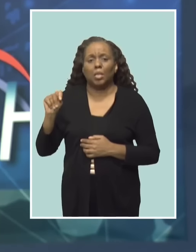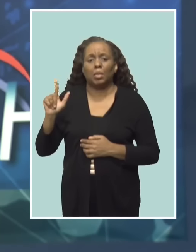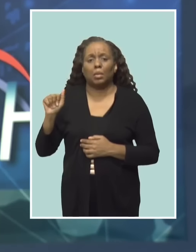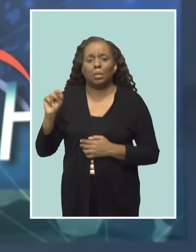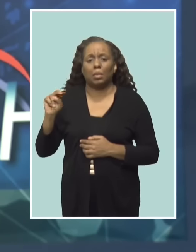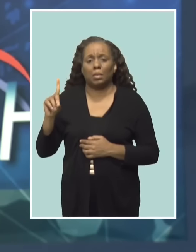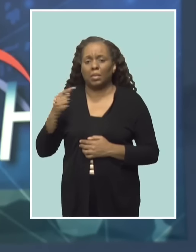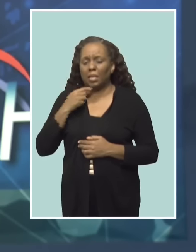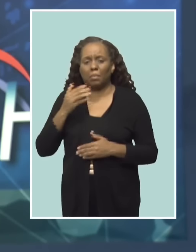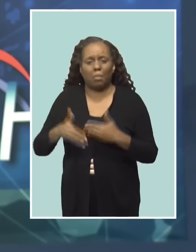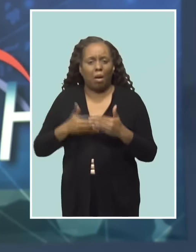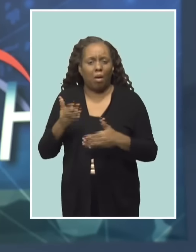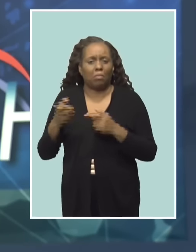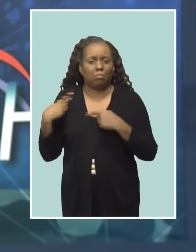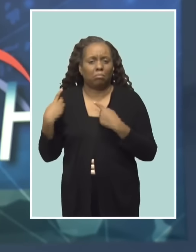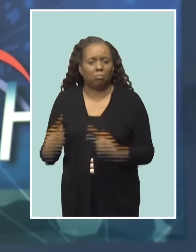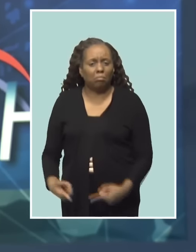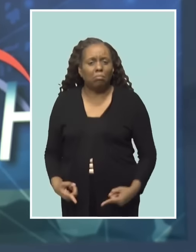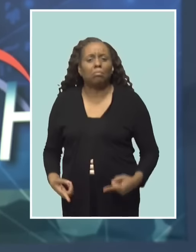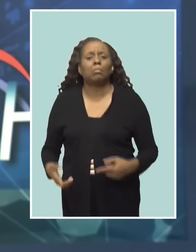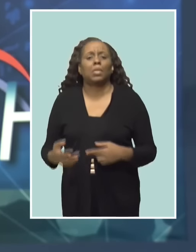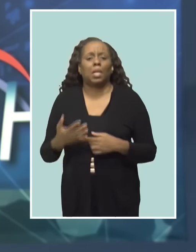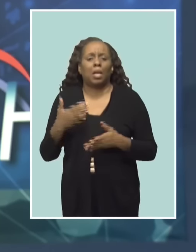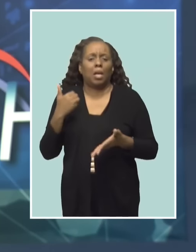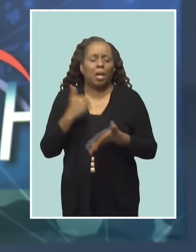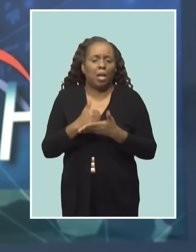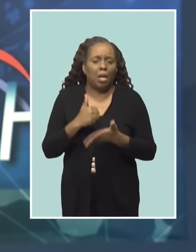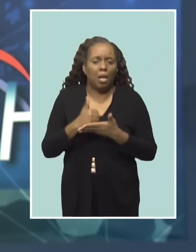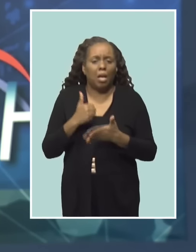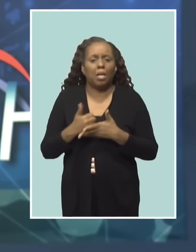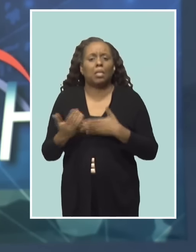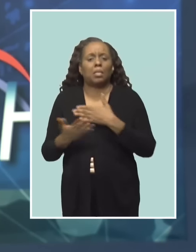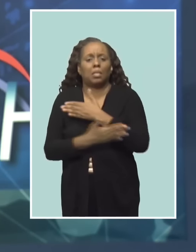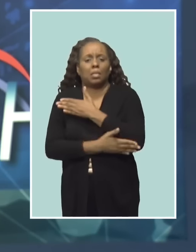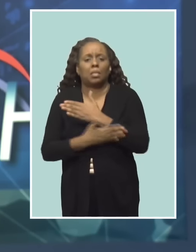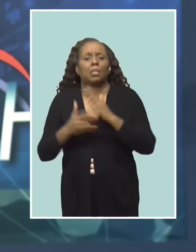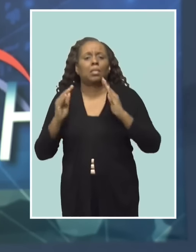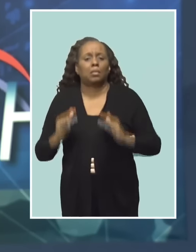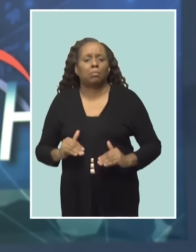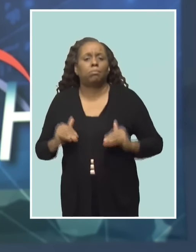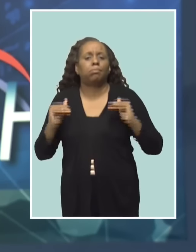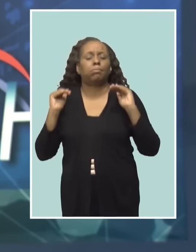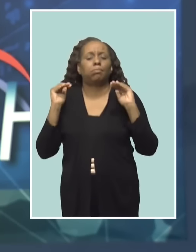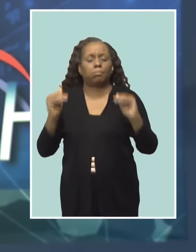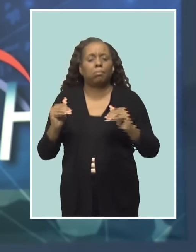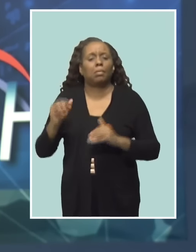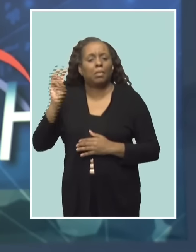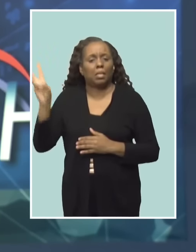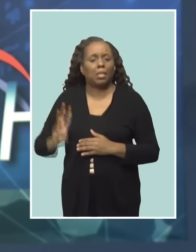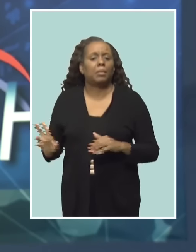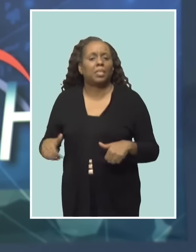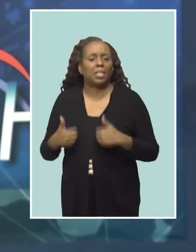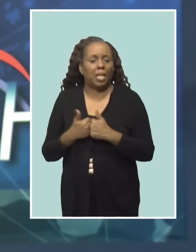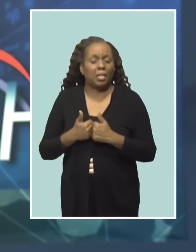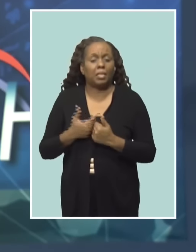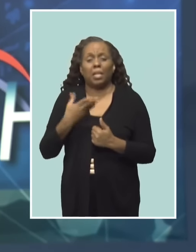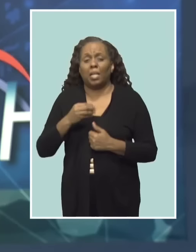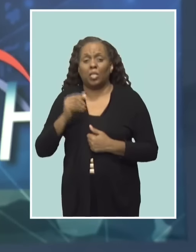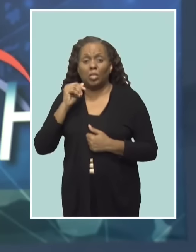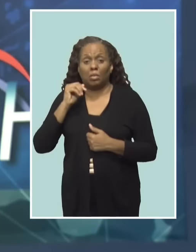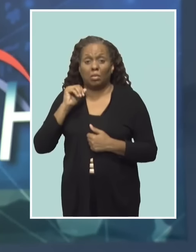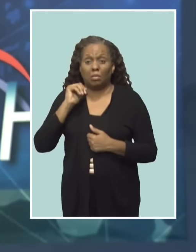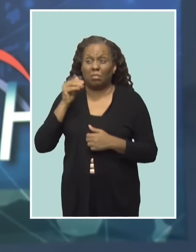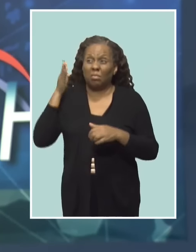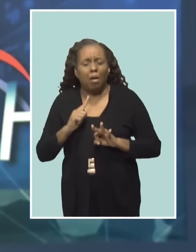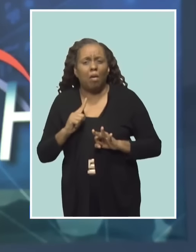the Blue Charter that underpins the declaration helps member states rise to today's climate challenges and seize tomorrow's